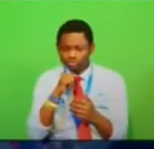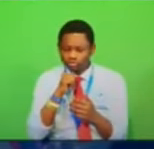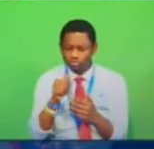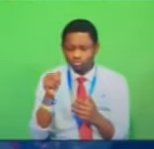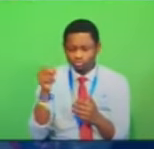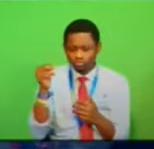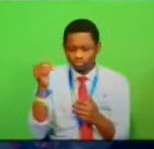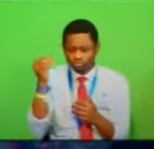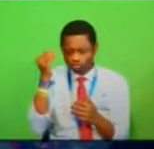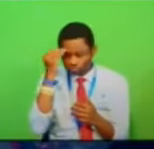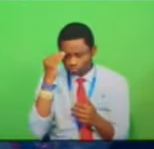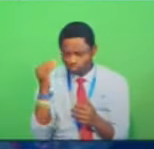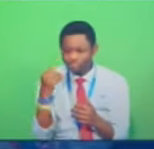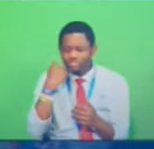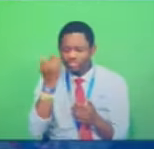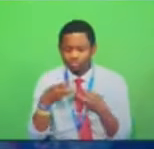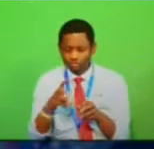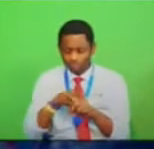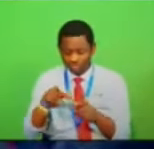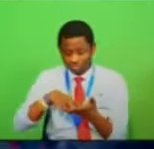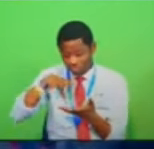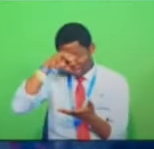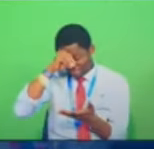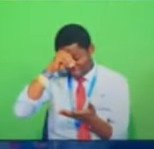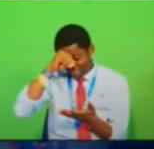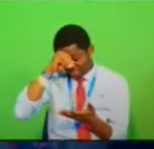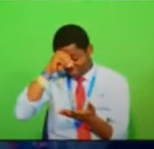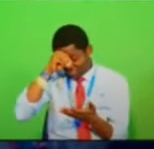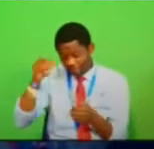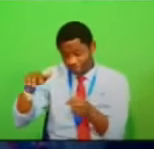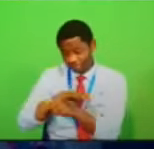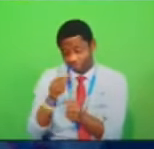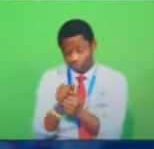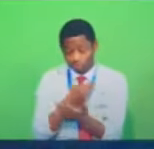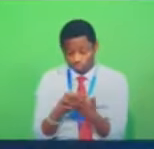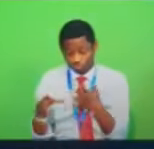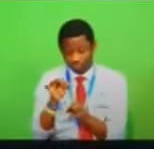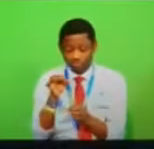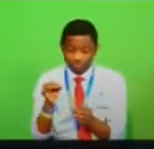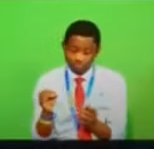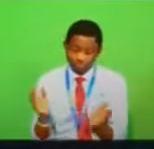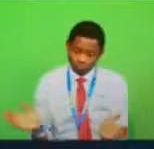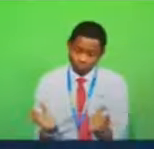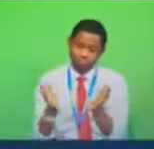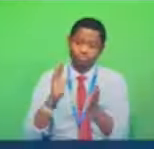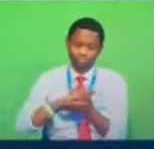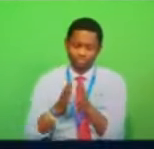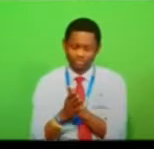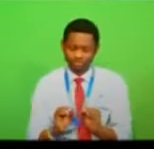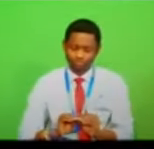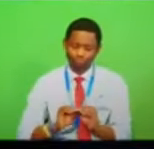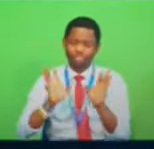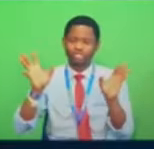Who does not use sinful and shameful ways, but who, filled with the Holy Spirit, would come up as a light